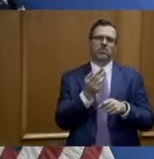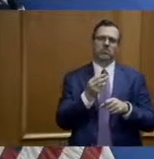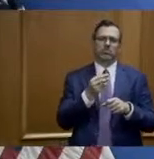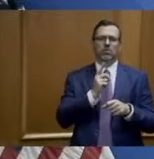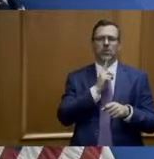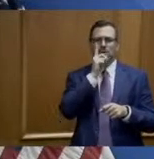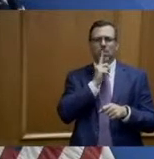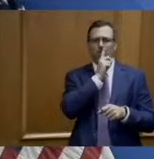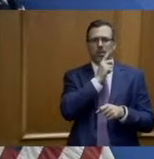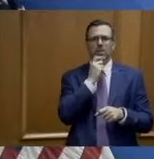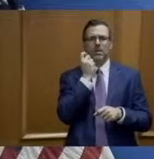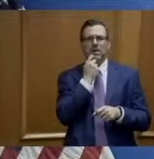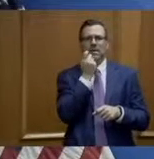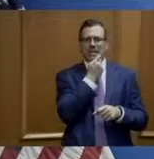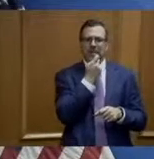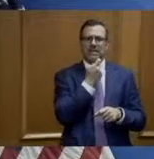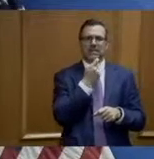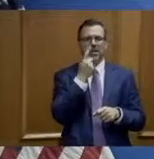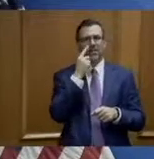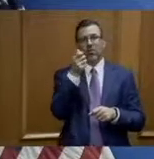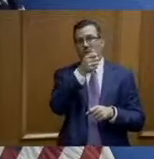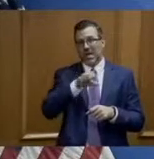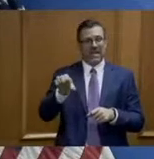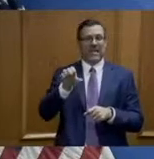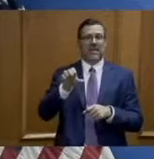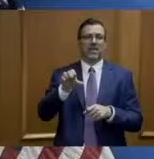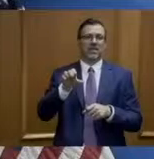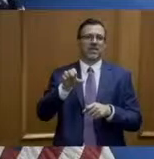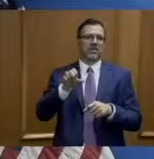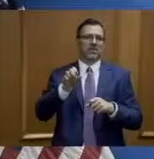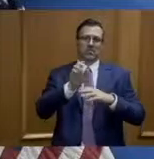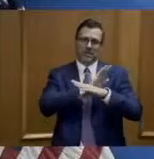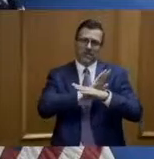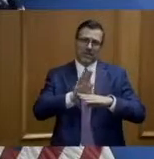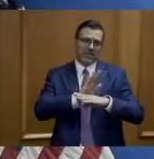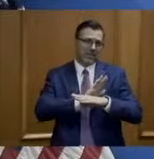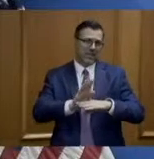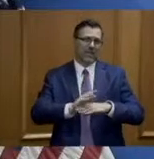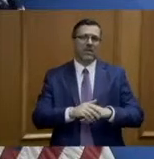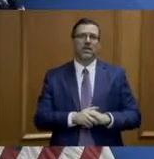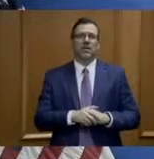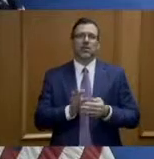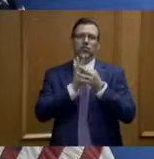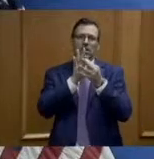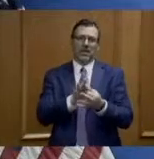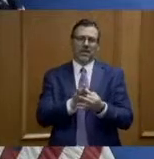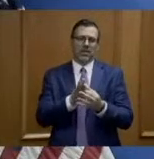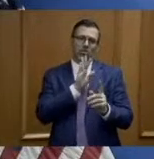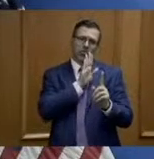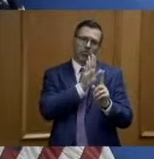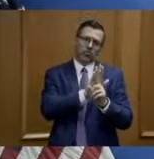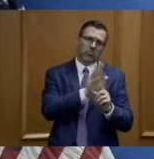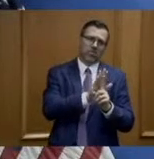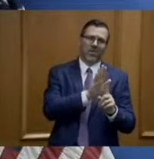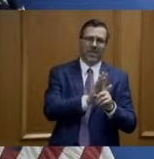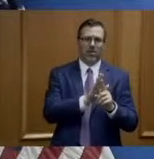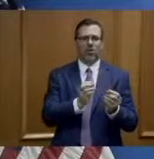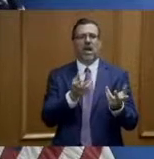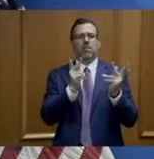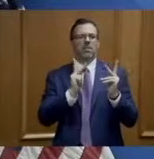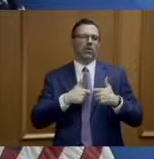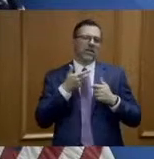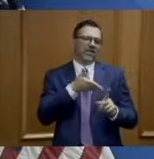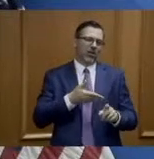in any facility that we find a multitude of cases relative to their population. So we're